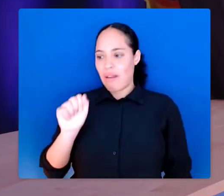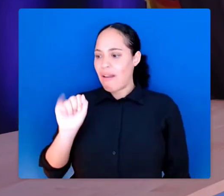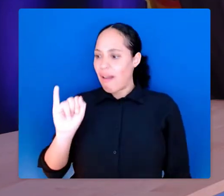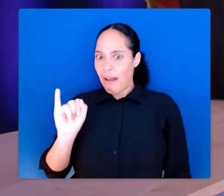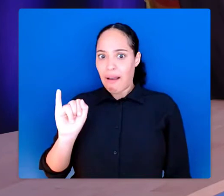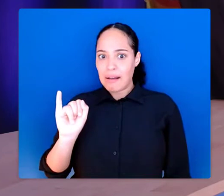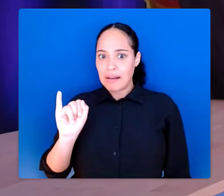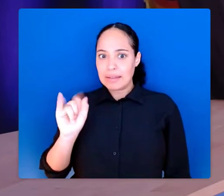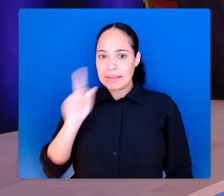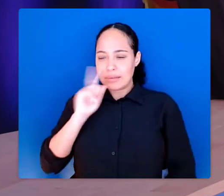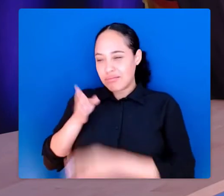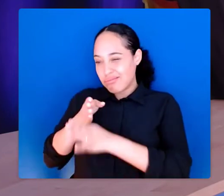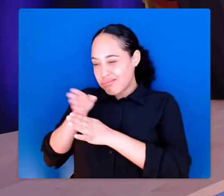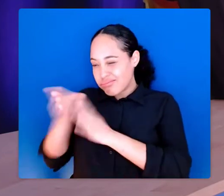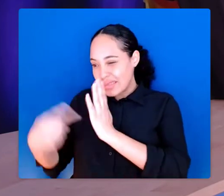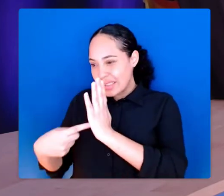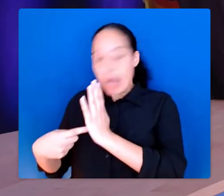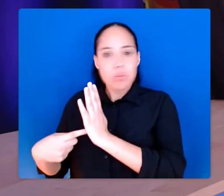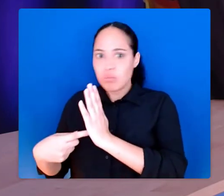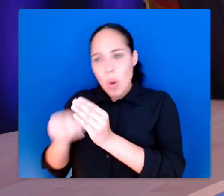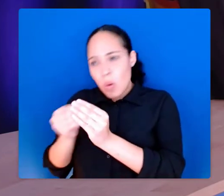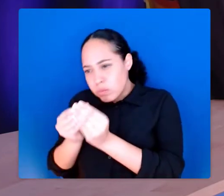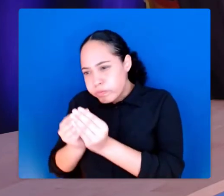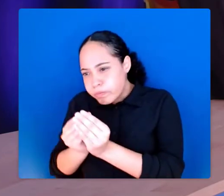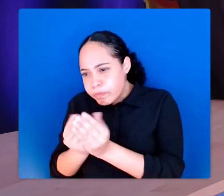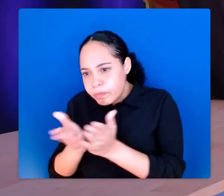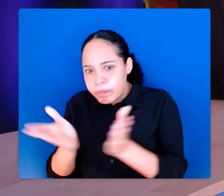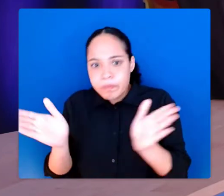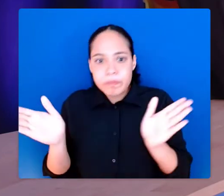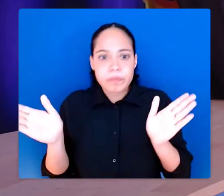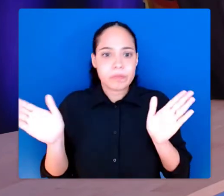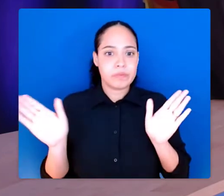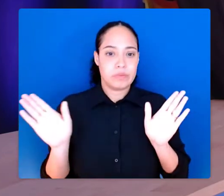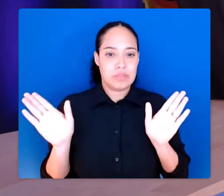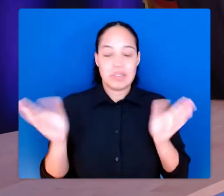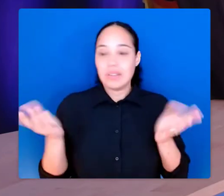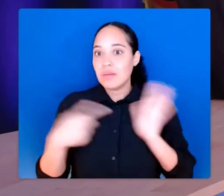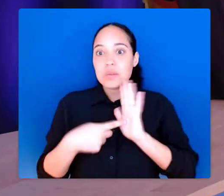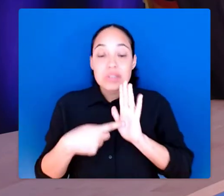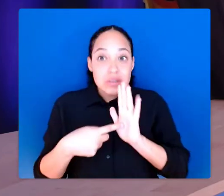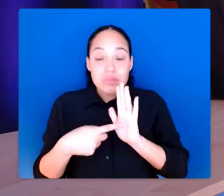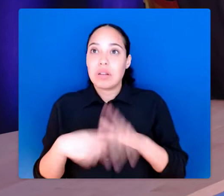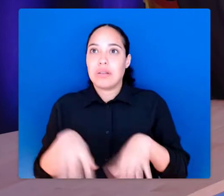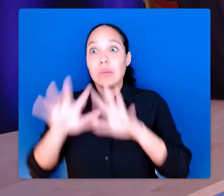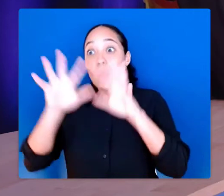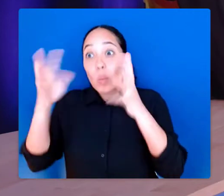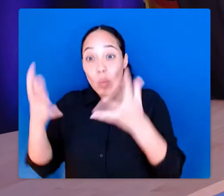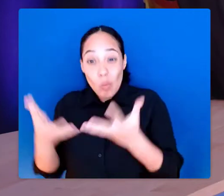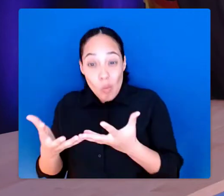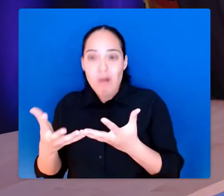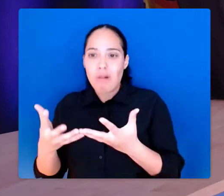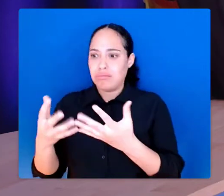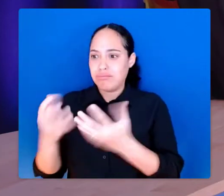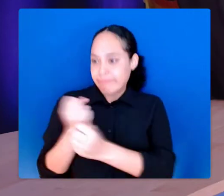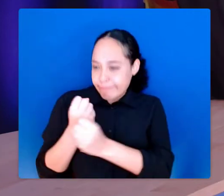do a lot of origami. So I am a trained origami artist. I do a lot of paintings. So in my free